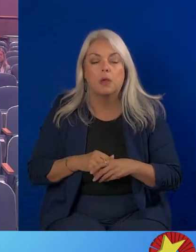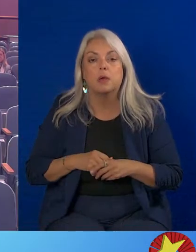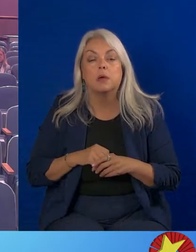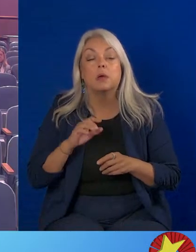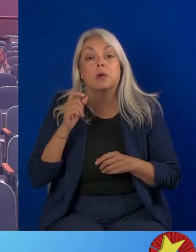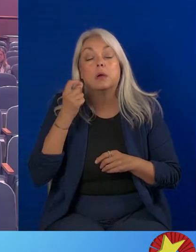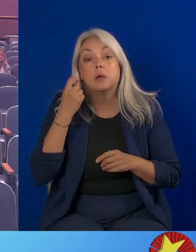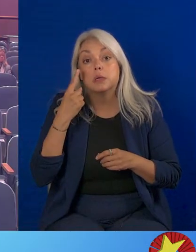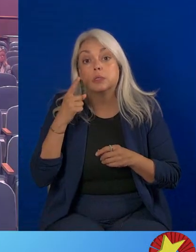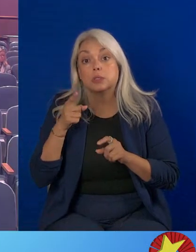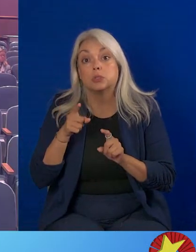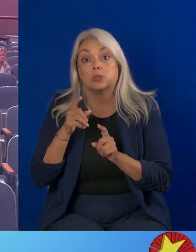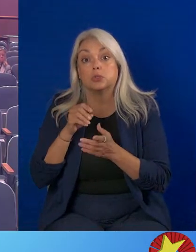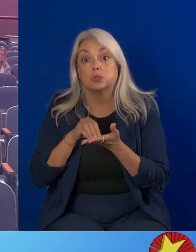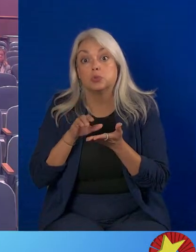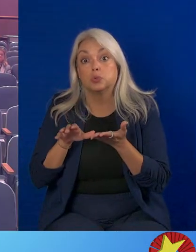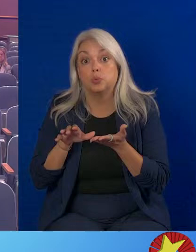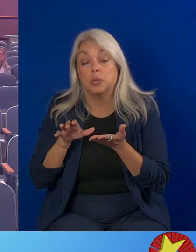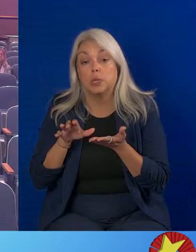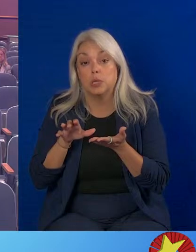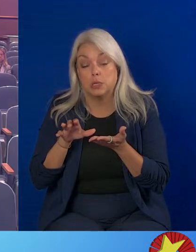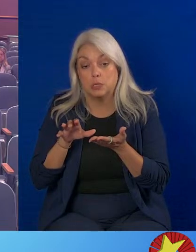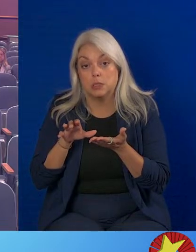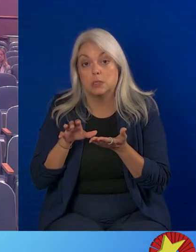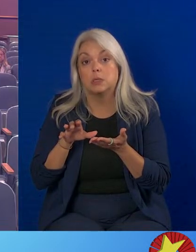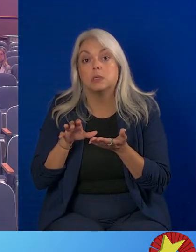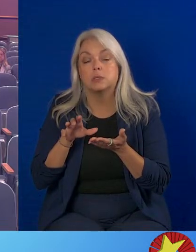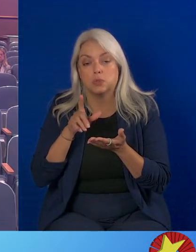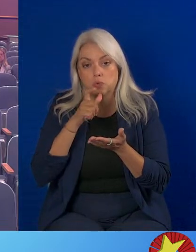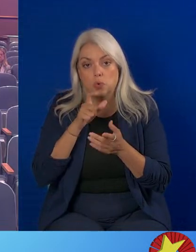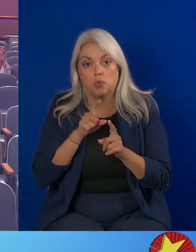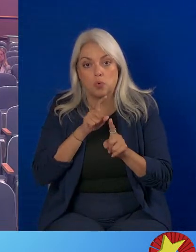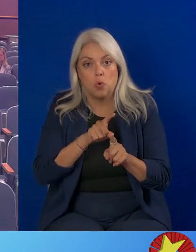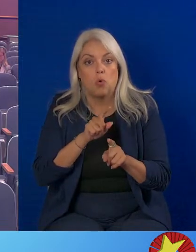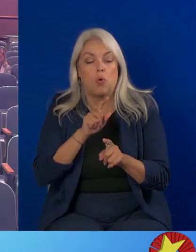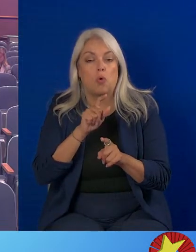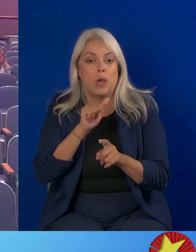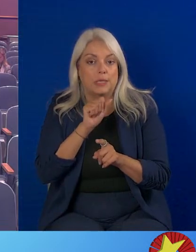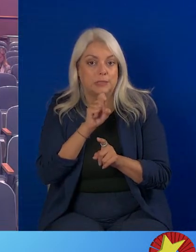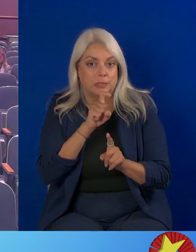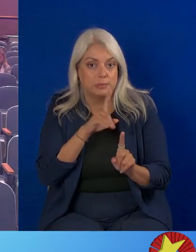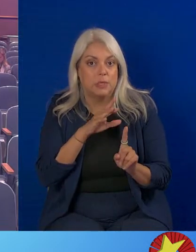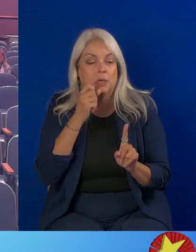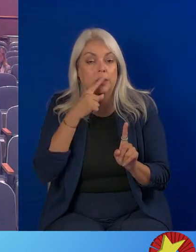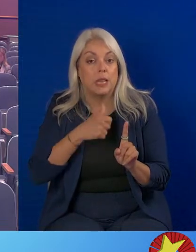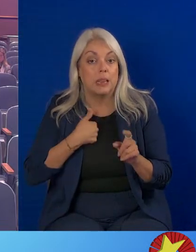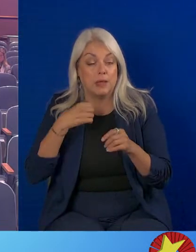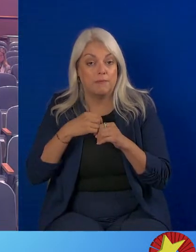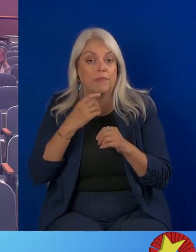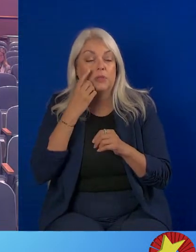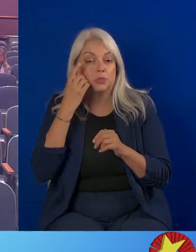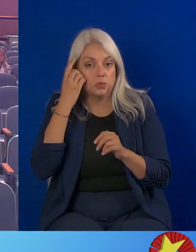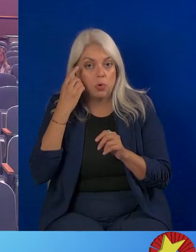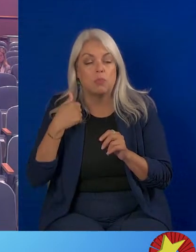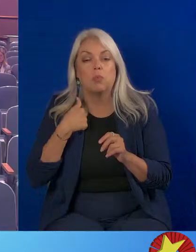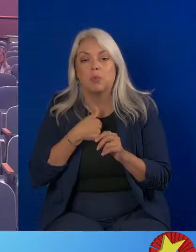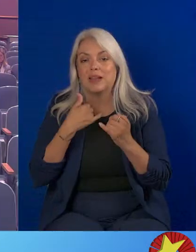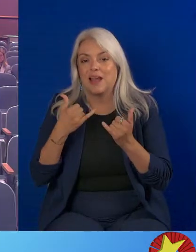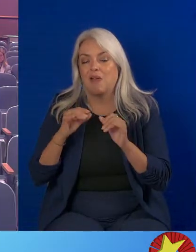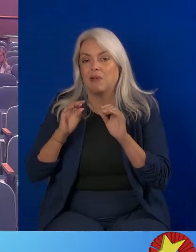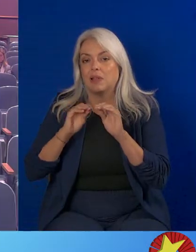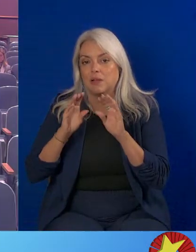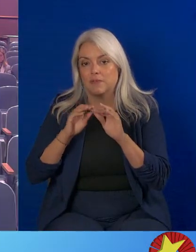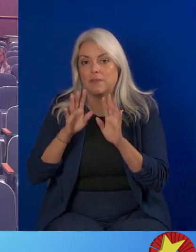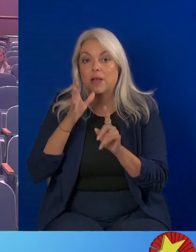attending the Tucson campus and who are participating in the residential program, we're clarifying that the parents